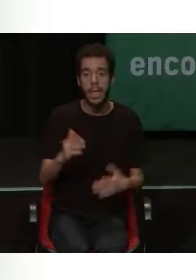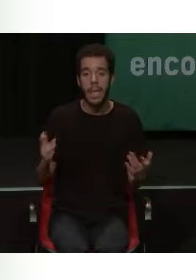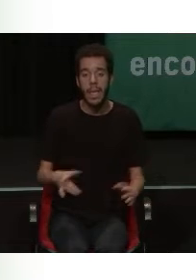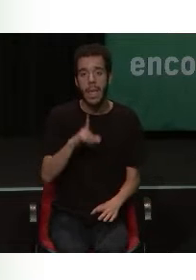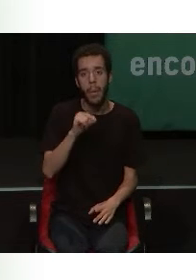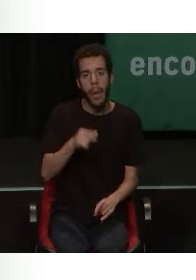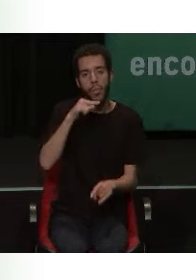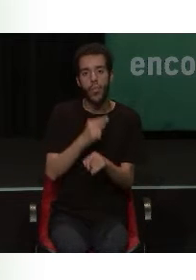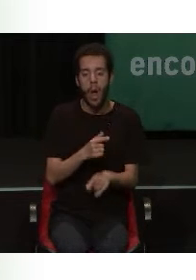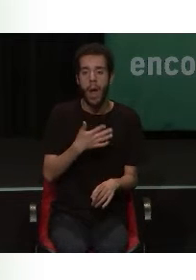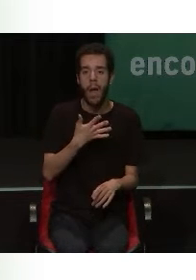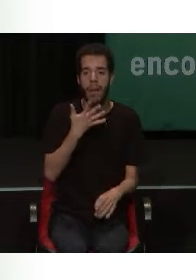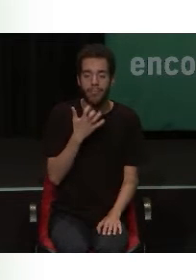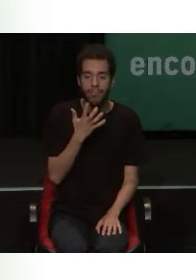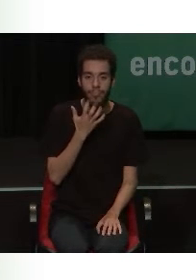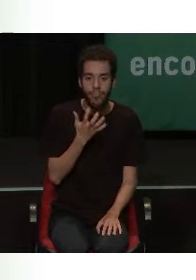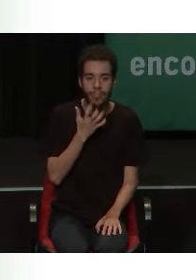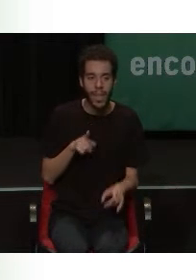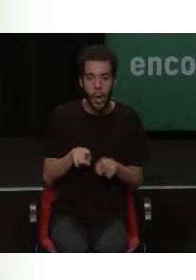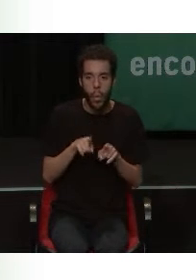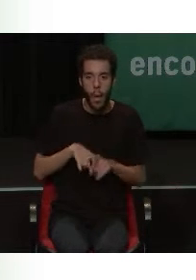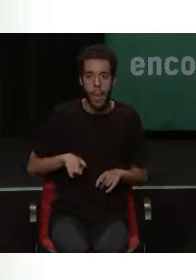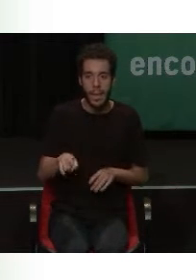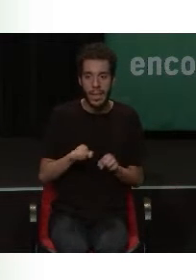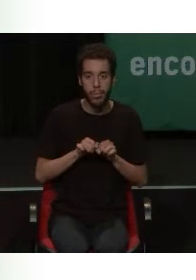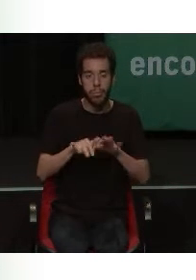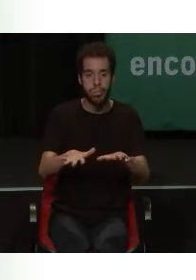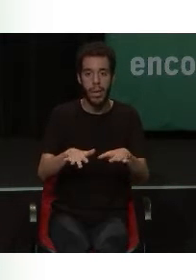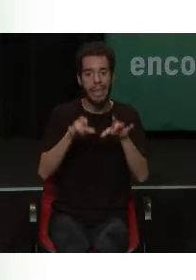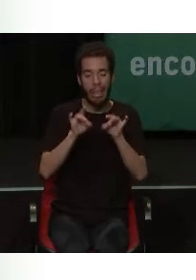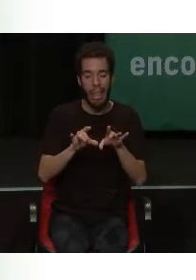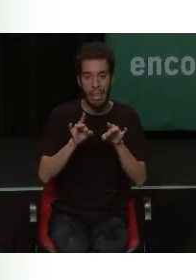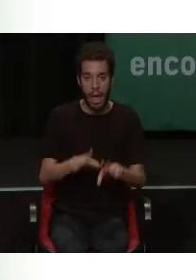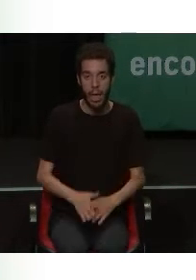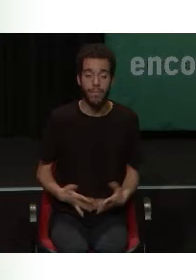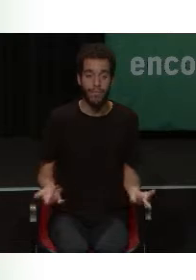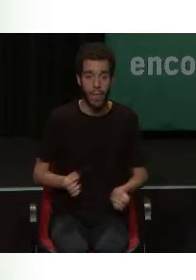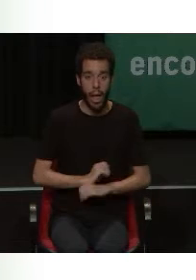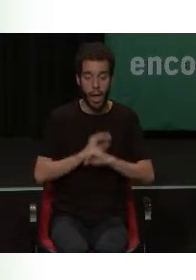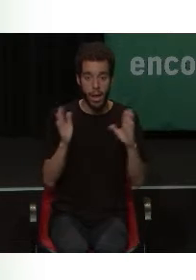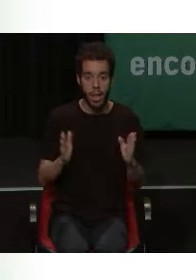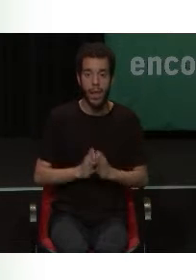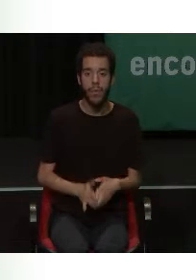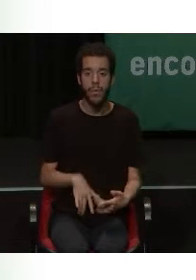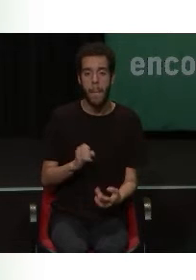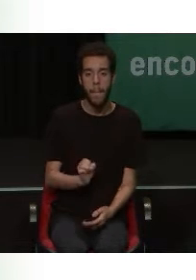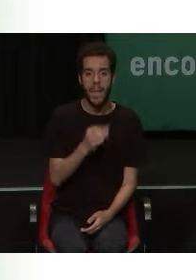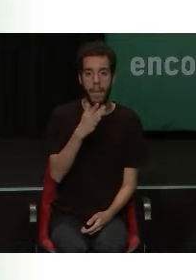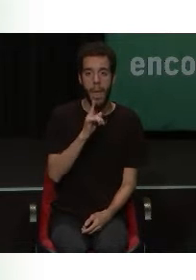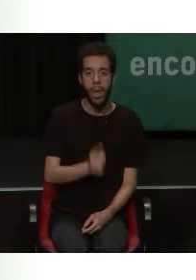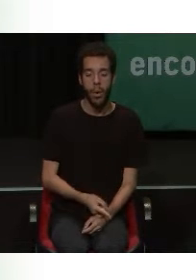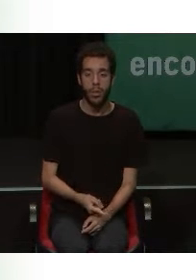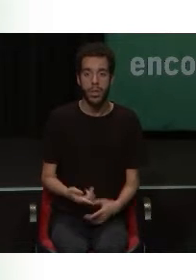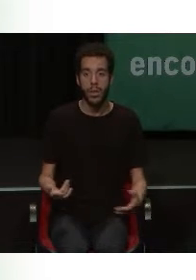and to be able to prevent the transmission of those multi-resistant bacteria.